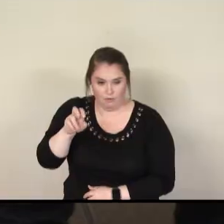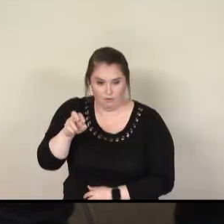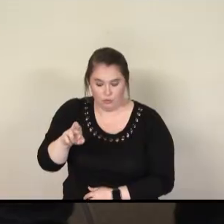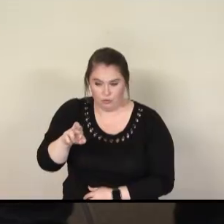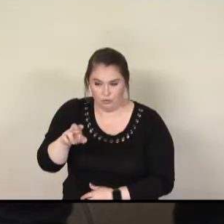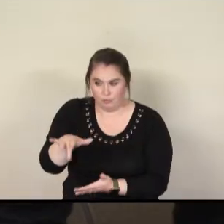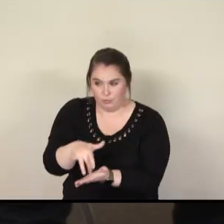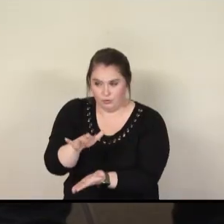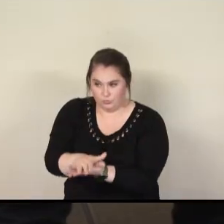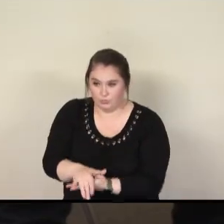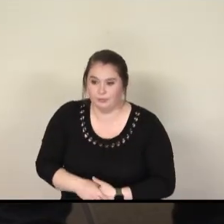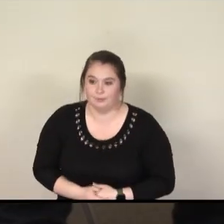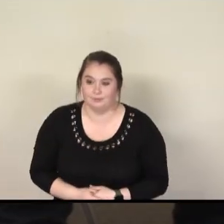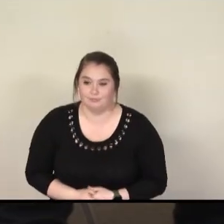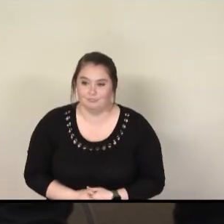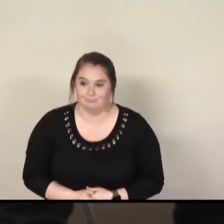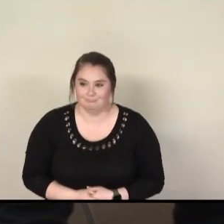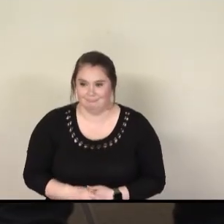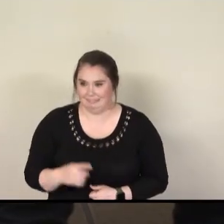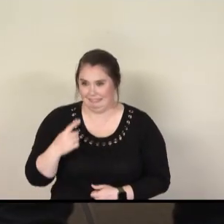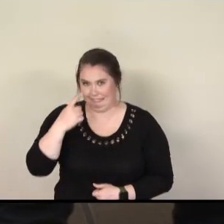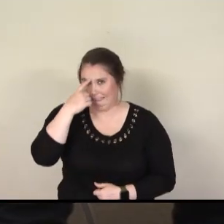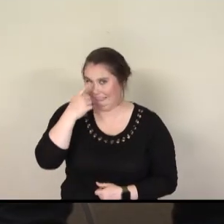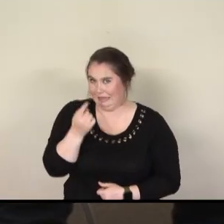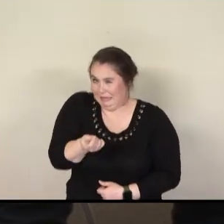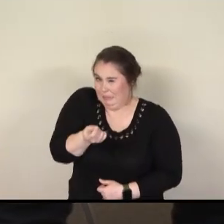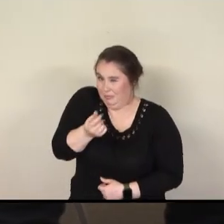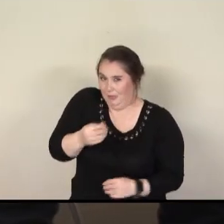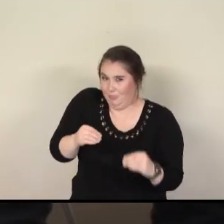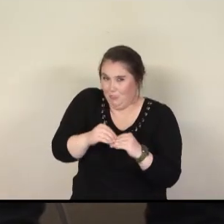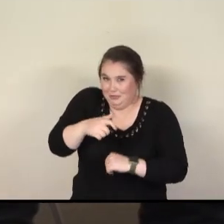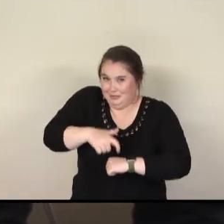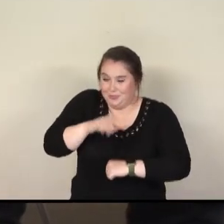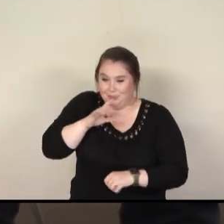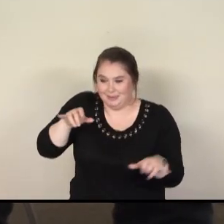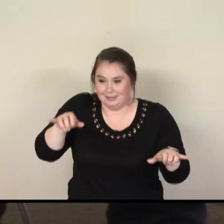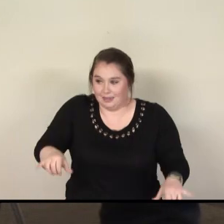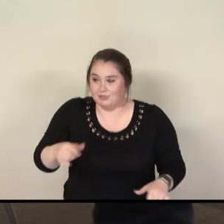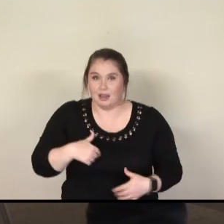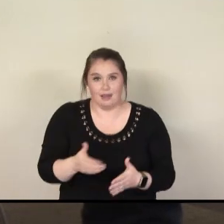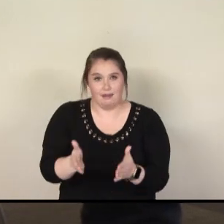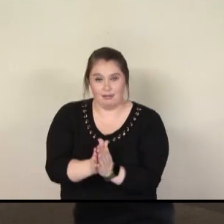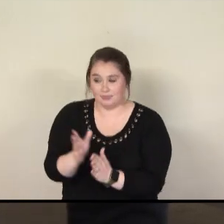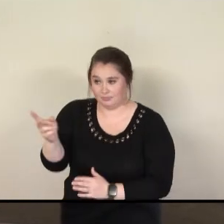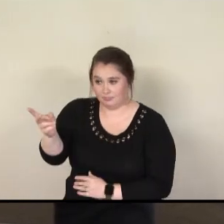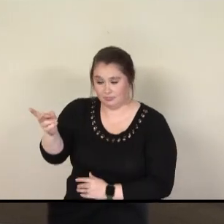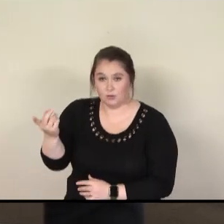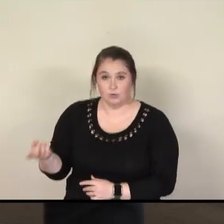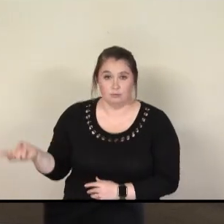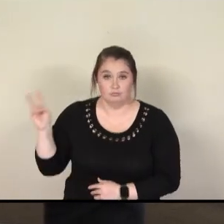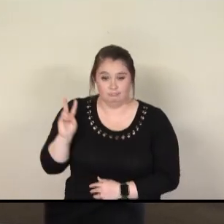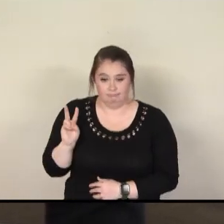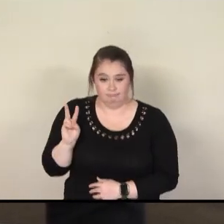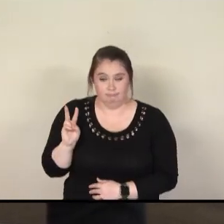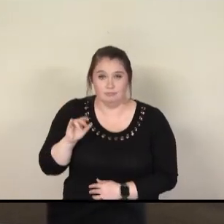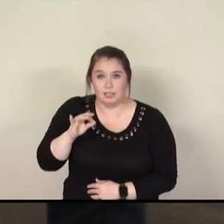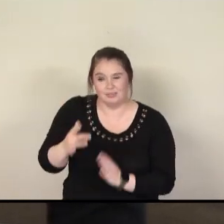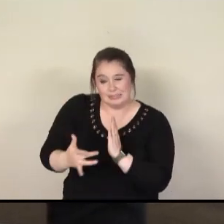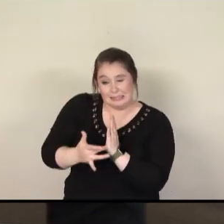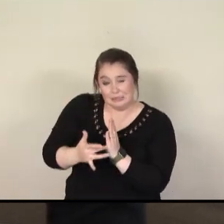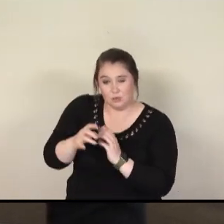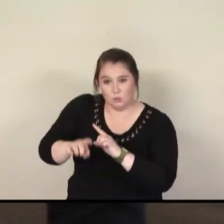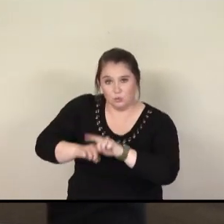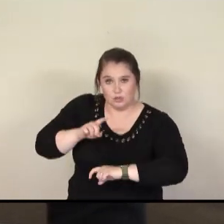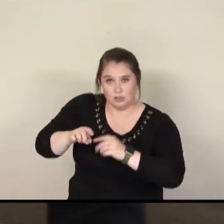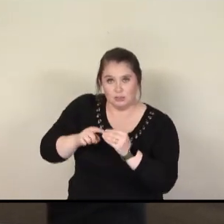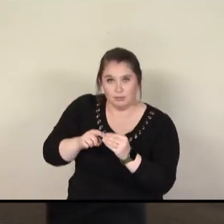Ms. Barrera, it looks like you're going to be here for a little bit. Yes, and I've asked Jared and Doug to come up here in case there's any technical questions